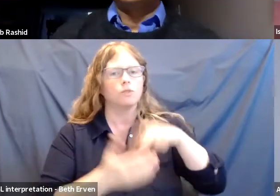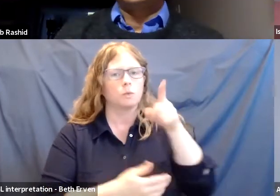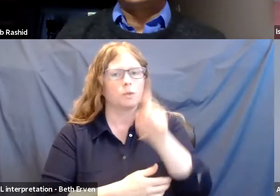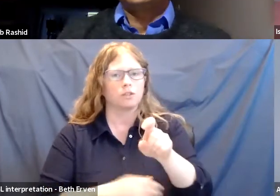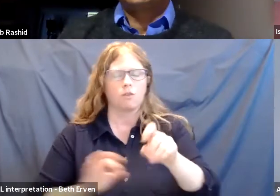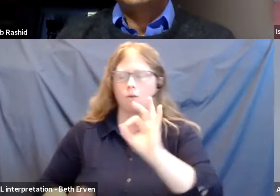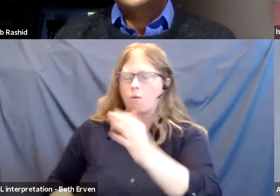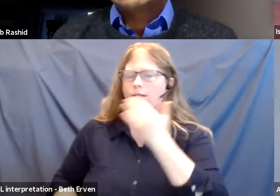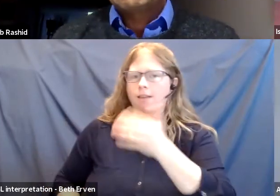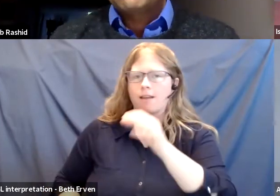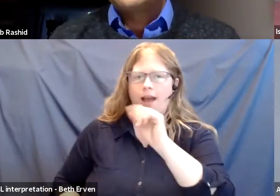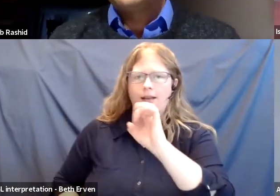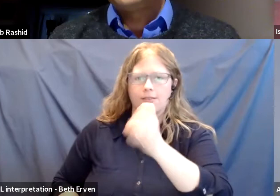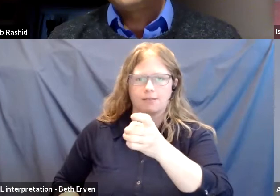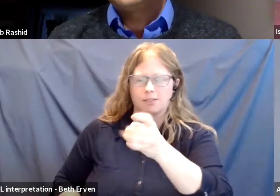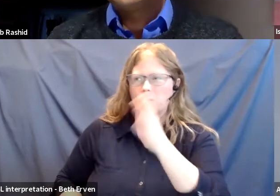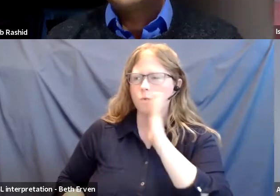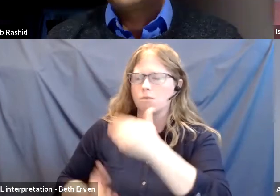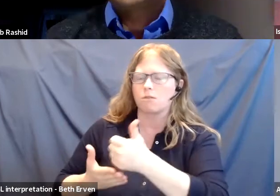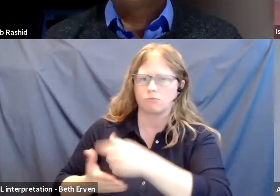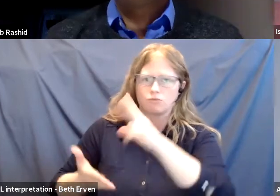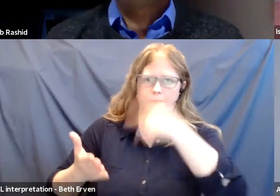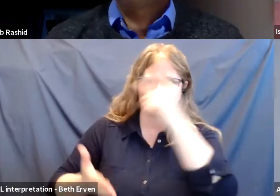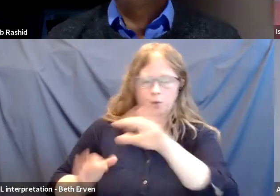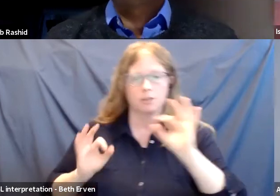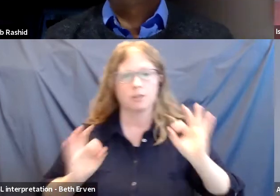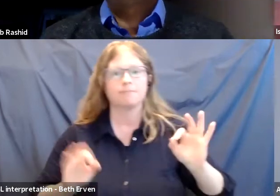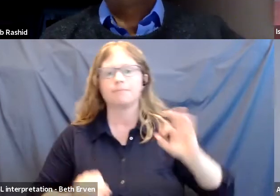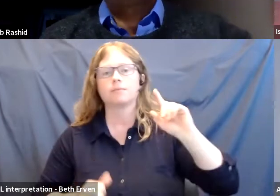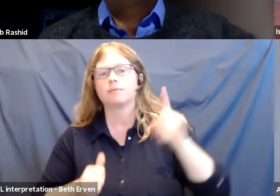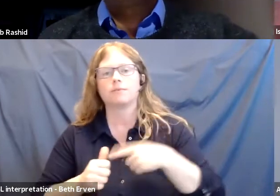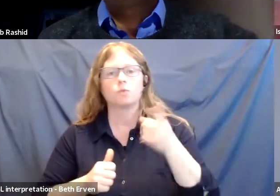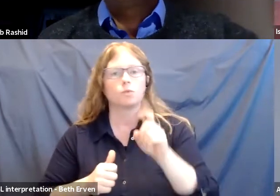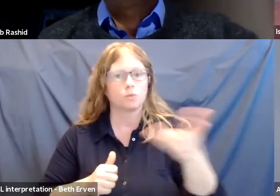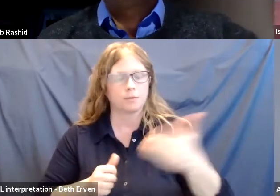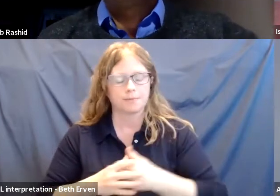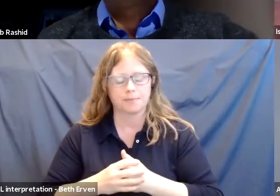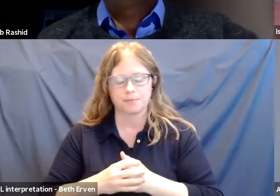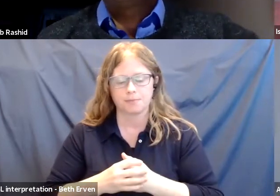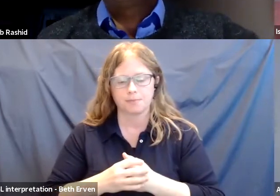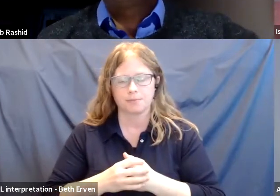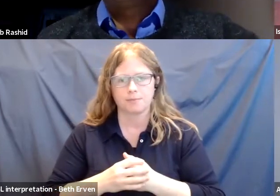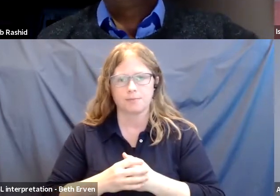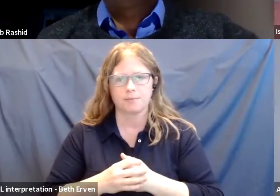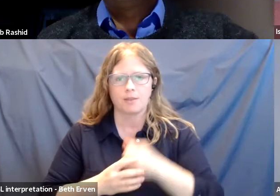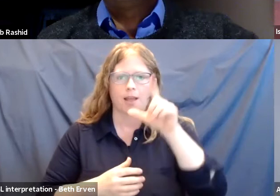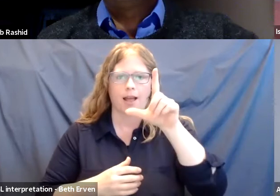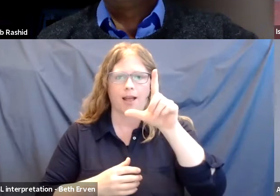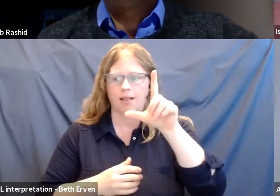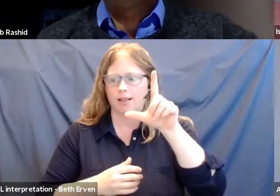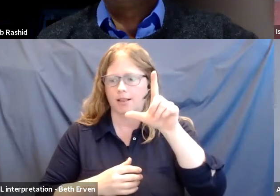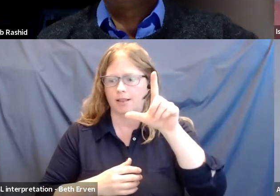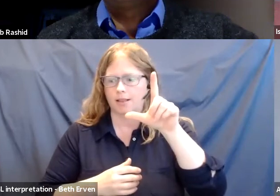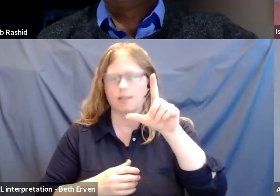thanks, Alexandra. Just to assist you guys. Okay, so the first question we have from Lillian Kondo. There